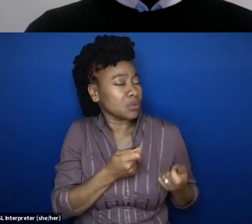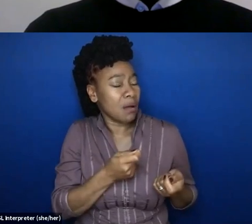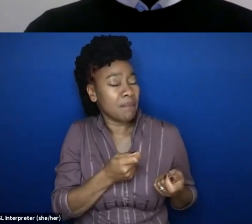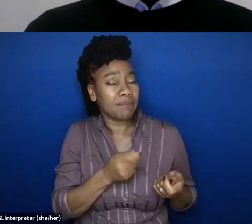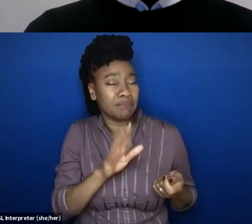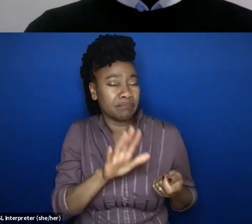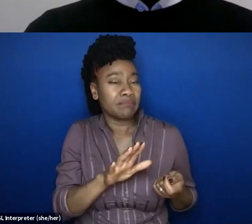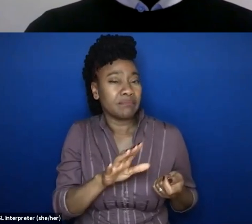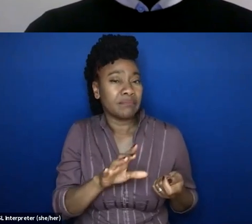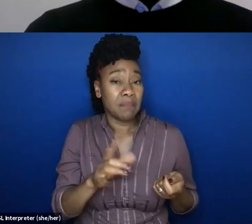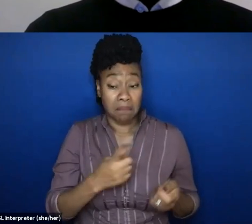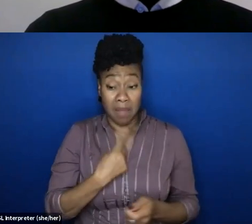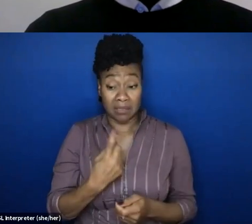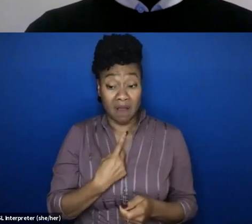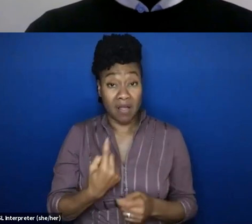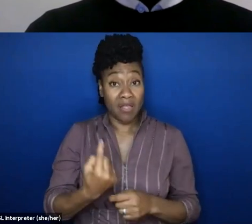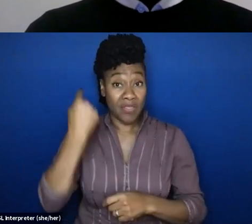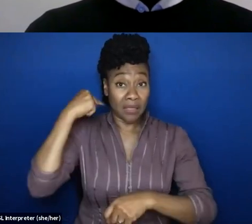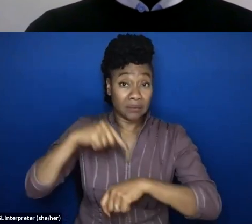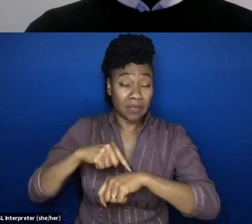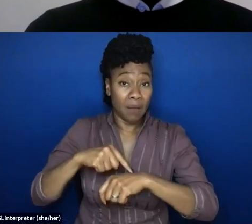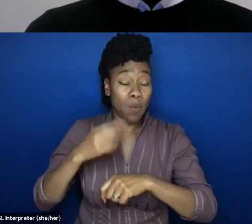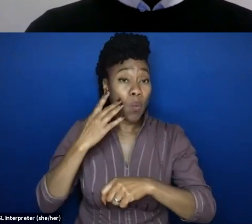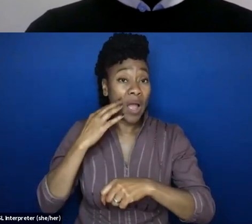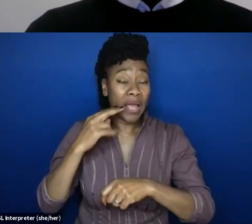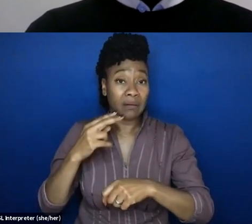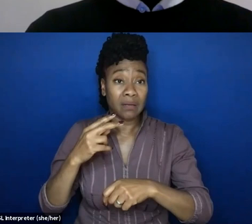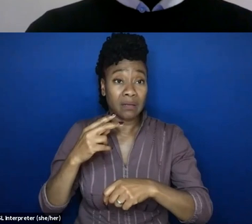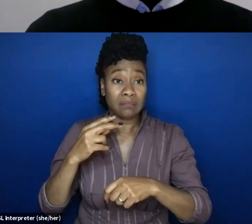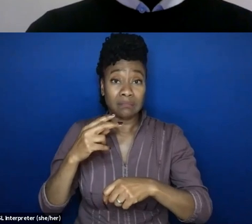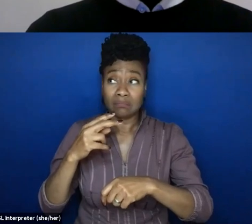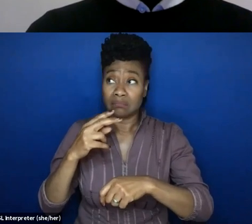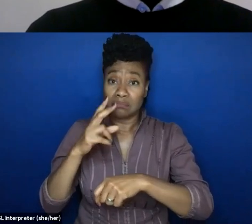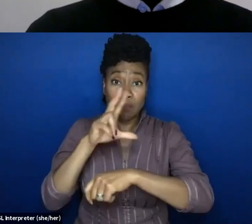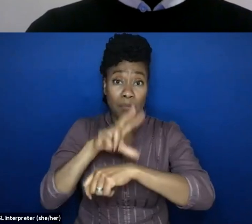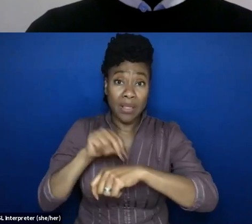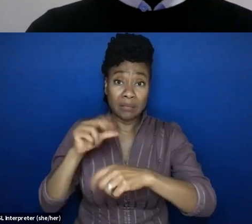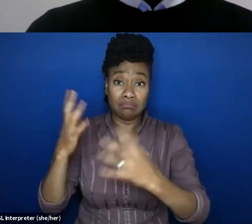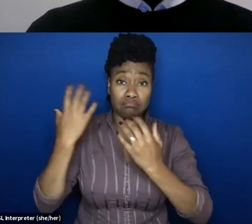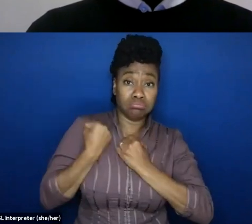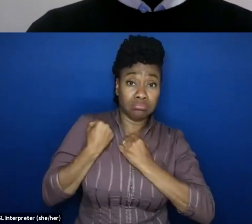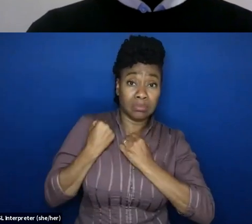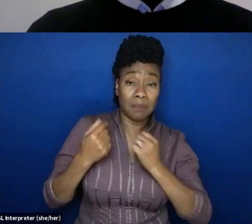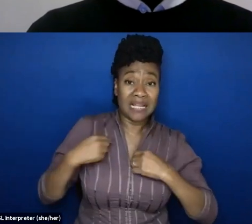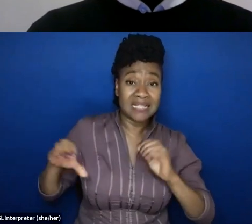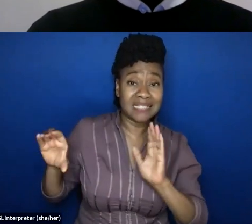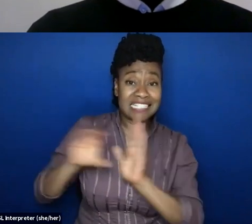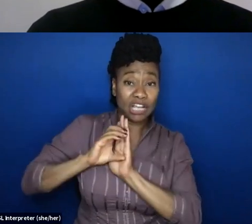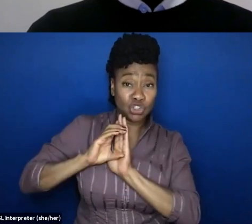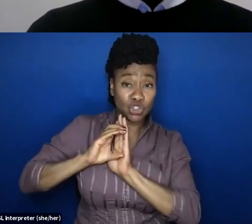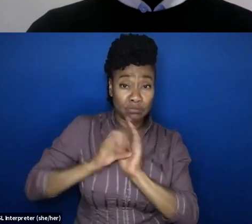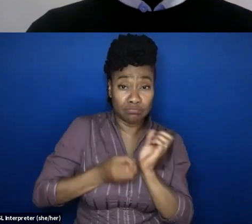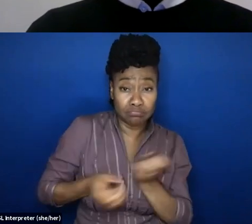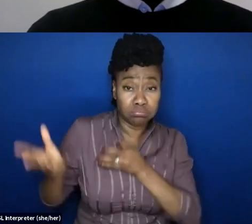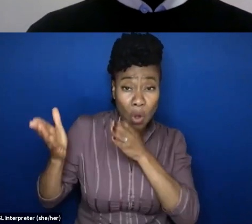sectioned, I didn't see any Black staff, and I didn't see any other